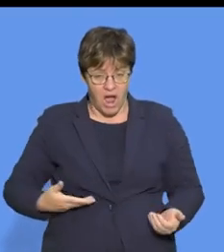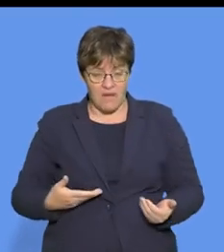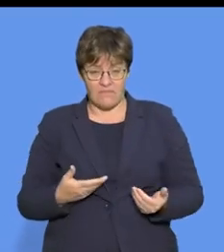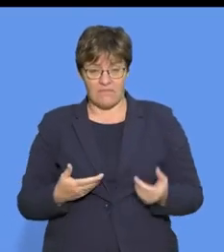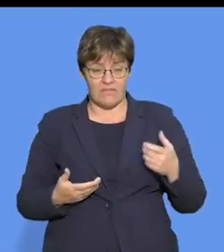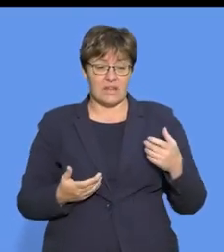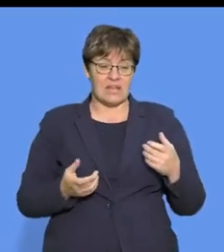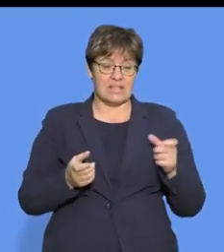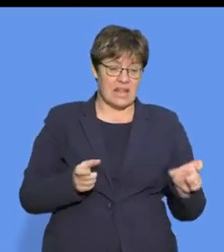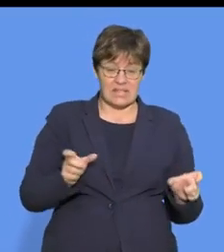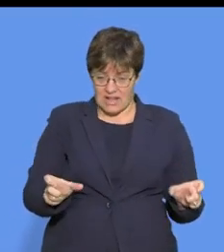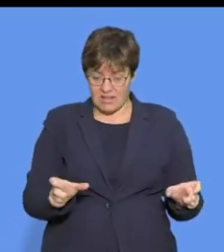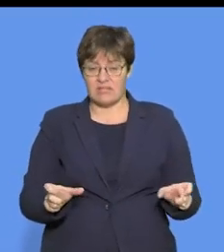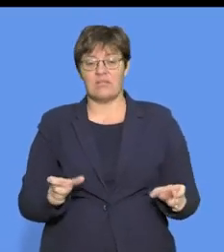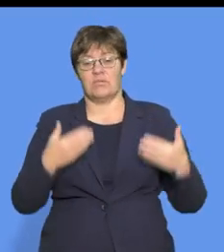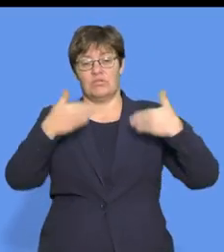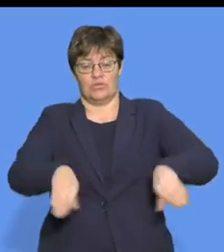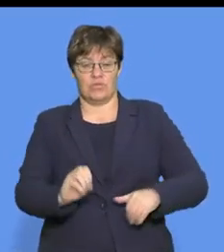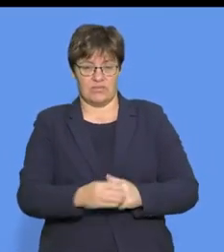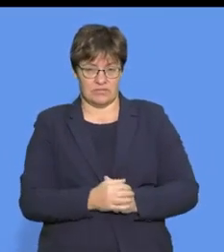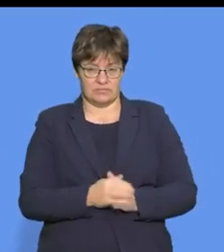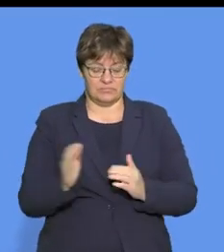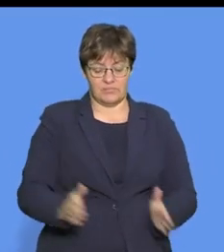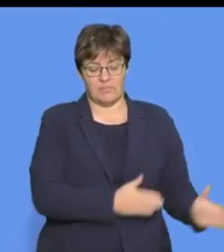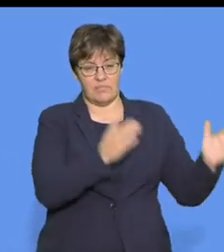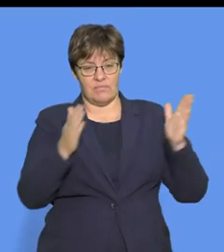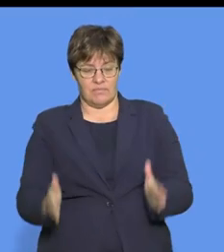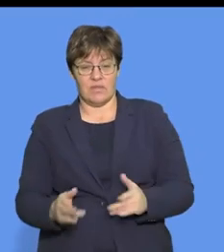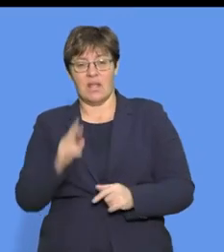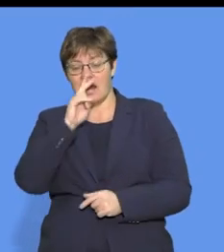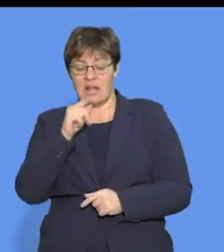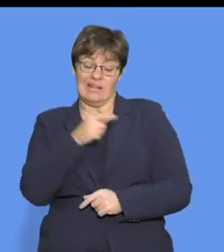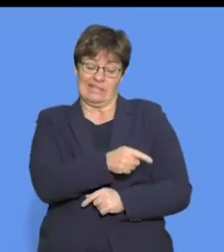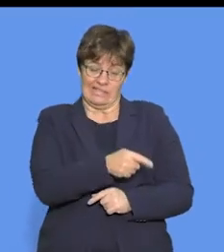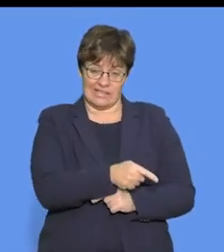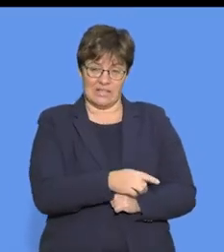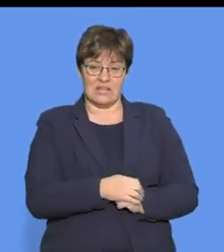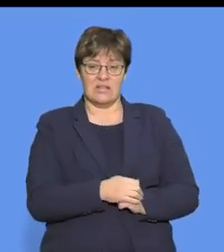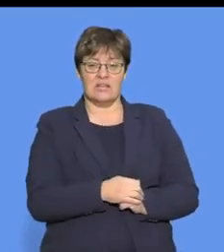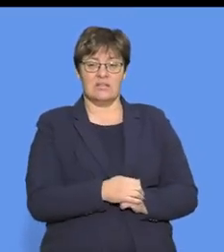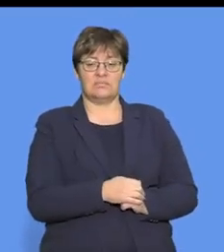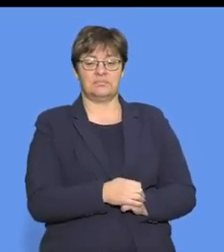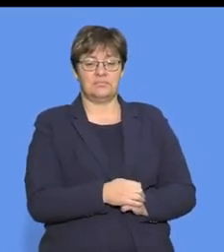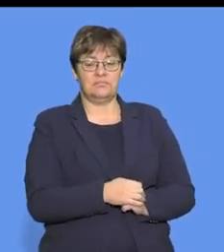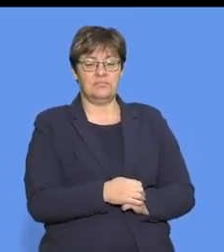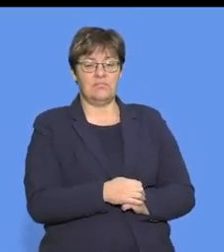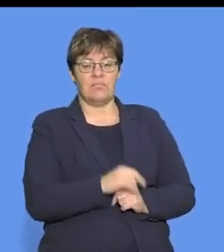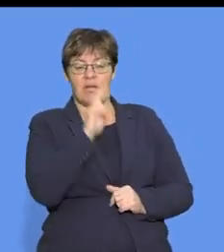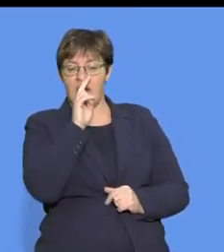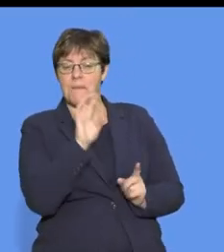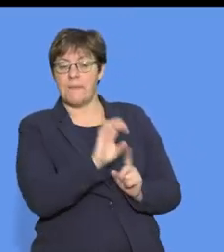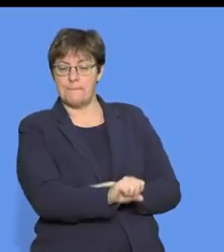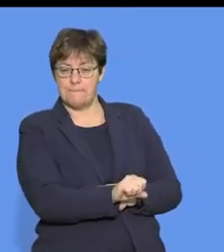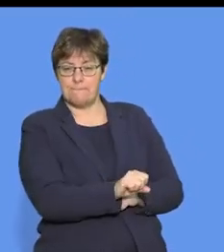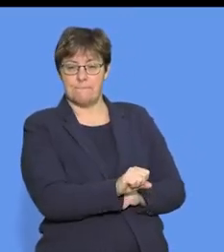two half cells remain neutral. Let's move on. And if we look at electrolysis in the electrolytic